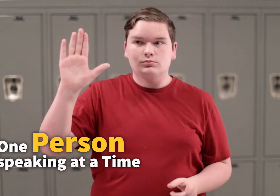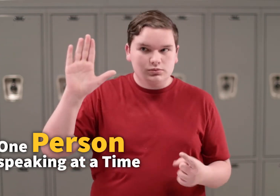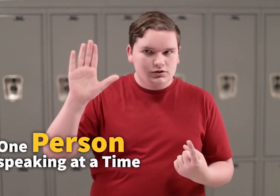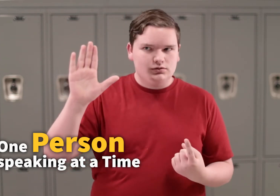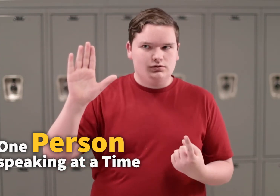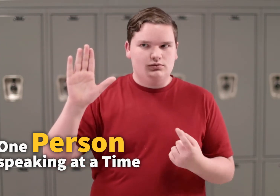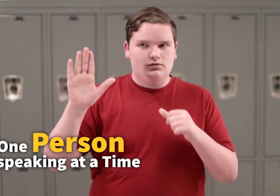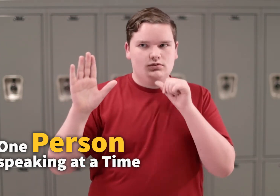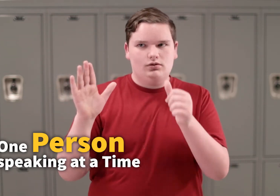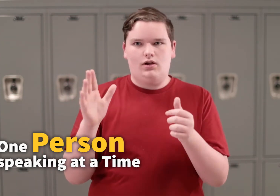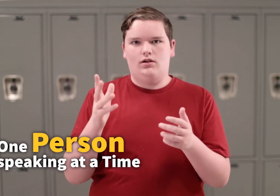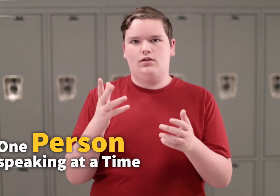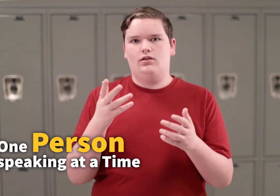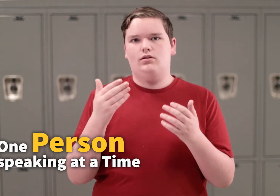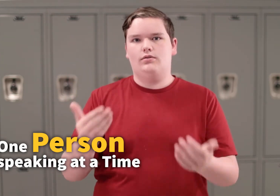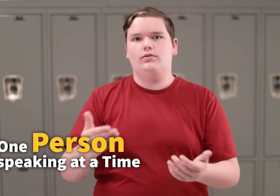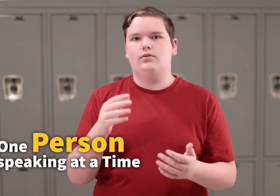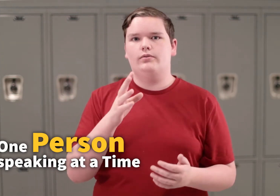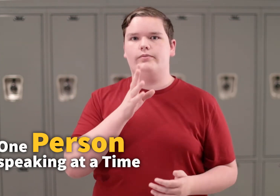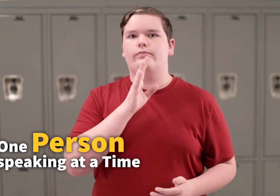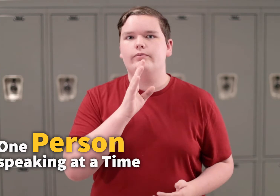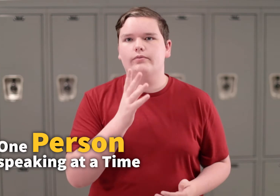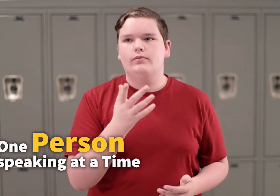you have to raise your hand before you answer,